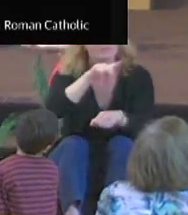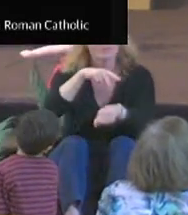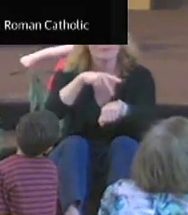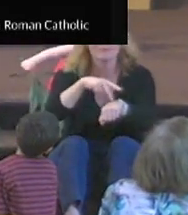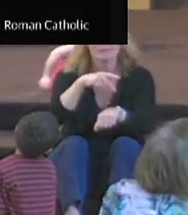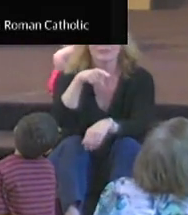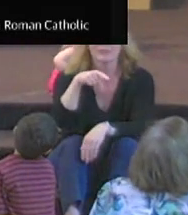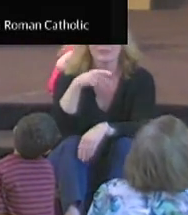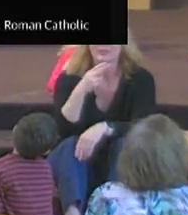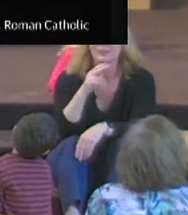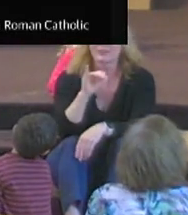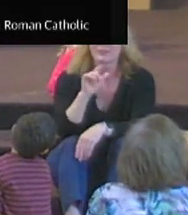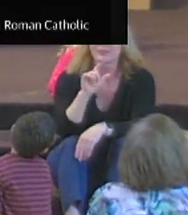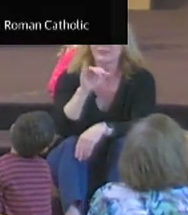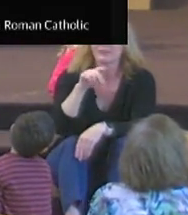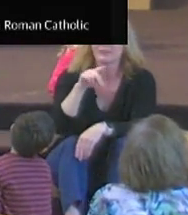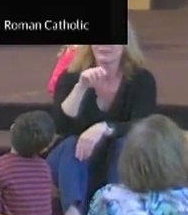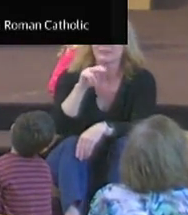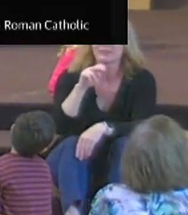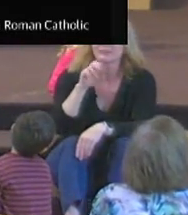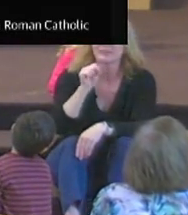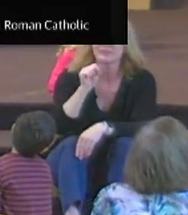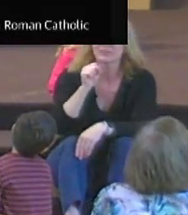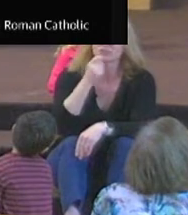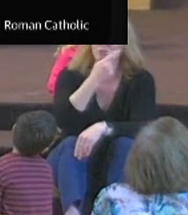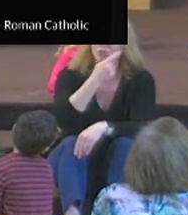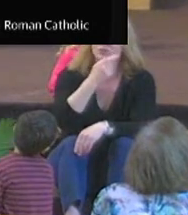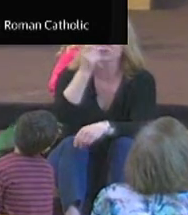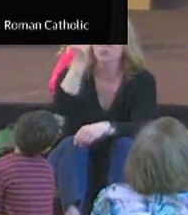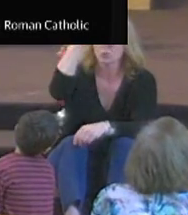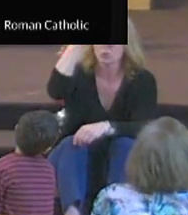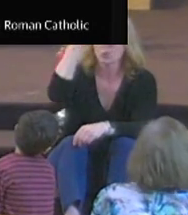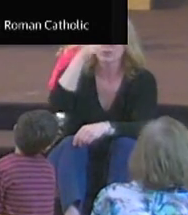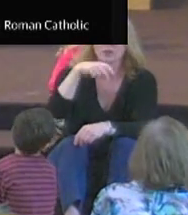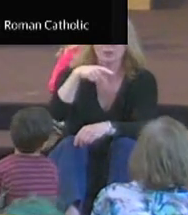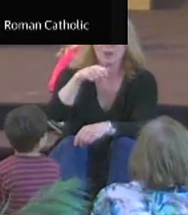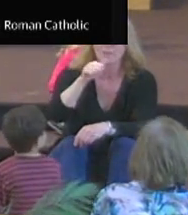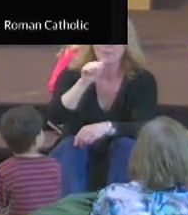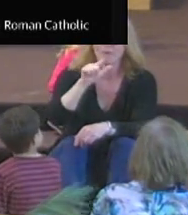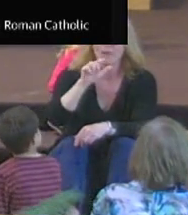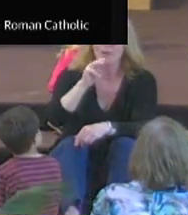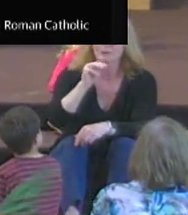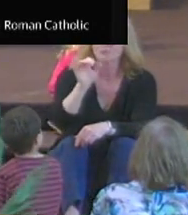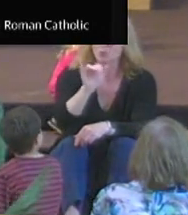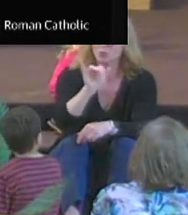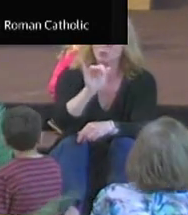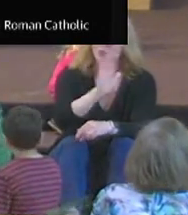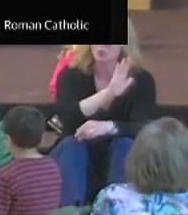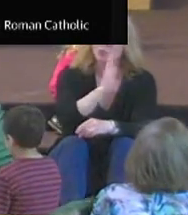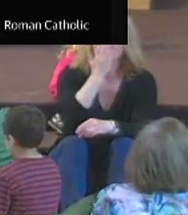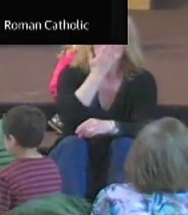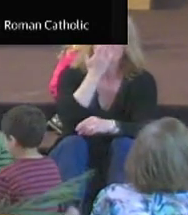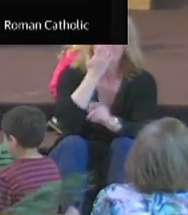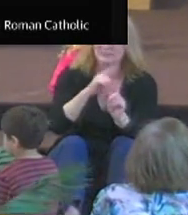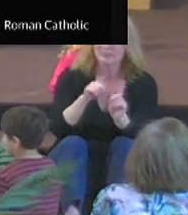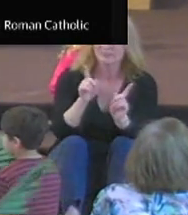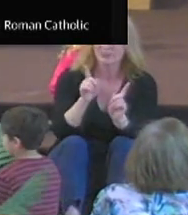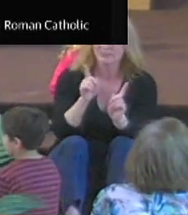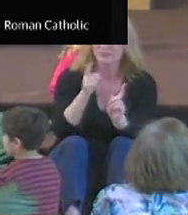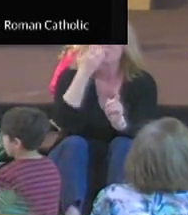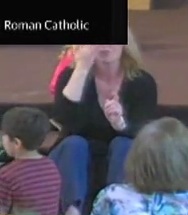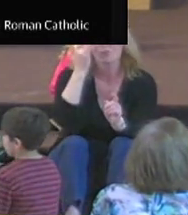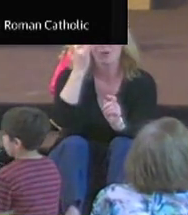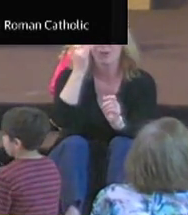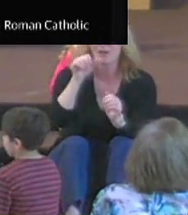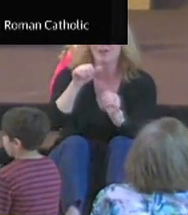Philippines. It says she's holding a palm frond, but that looks a little different, doesn't it? Because guess what? In different parts of